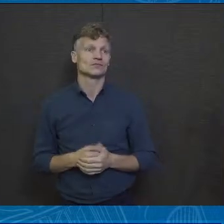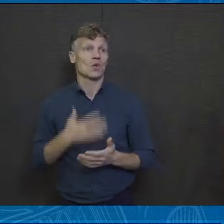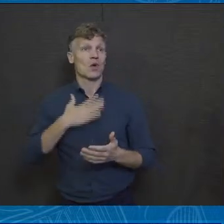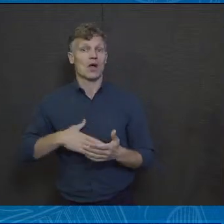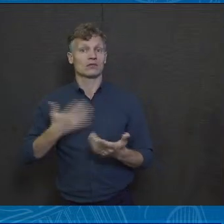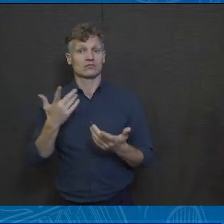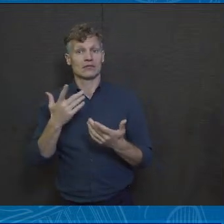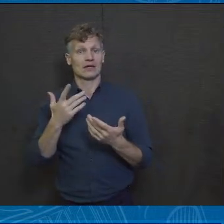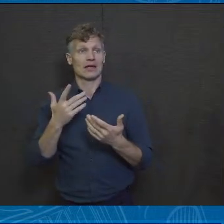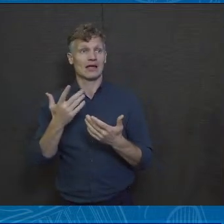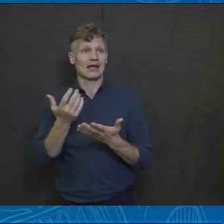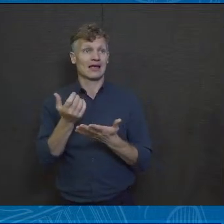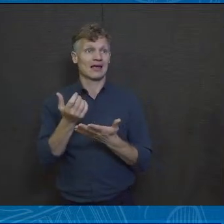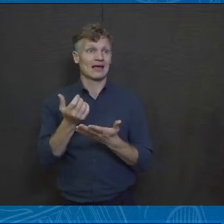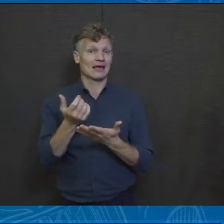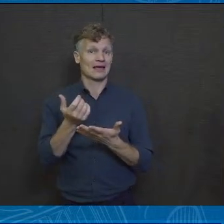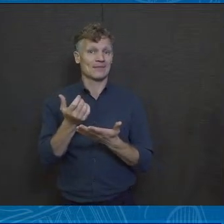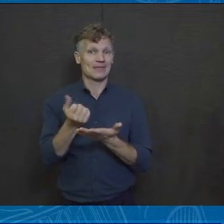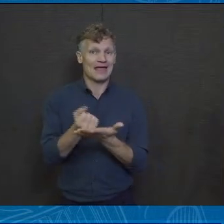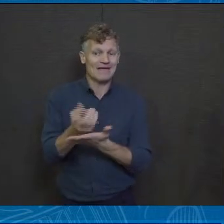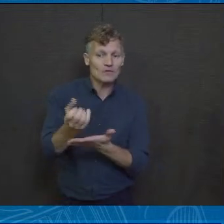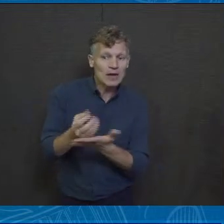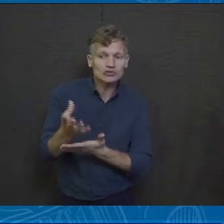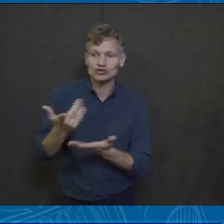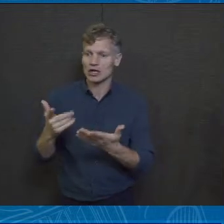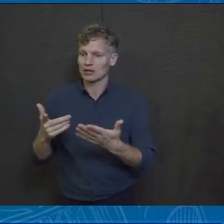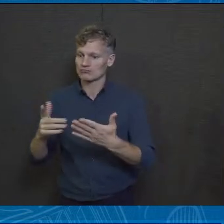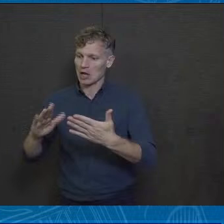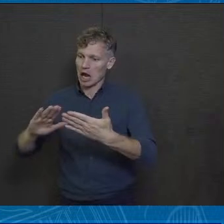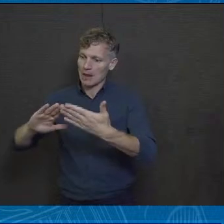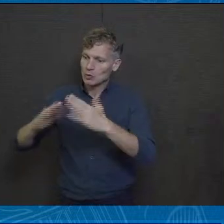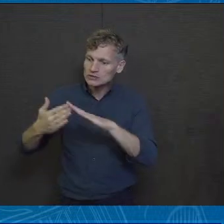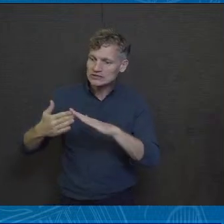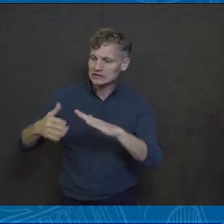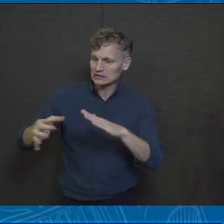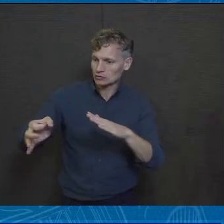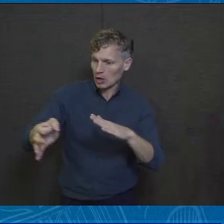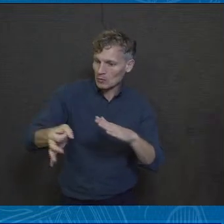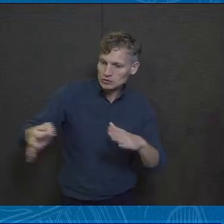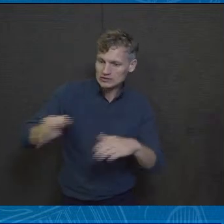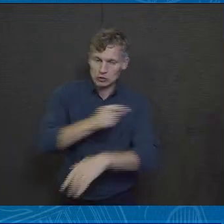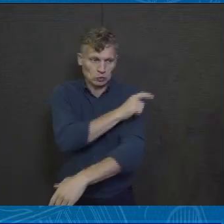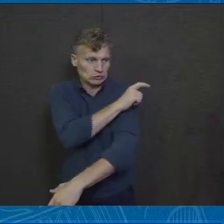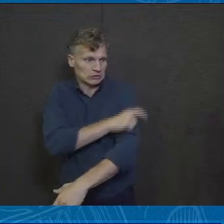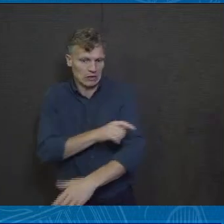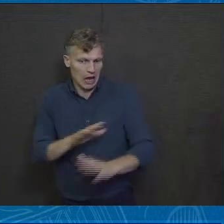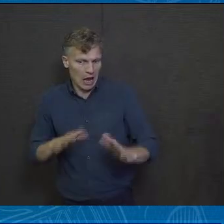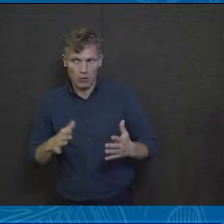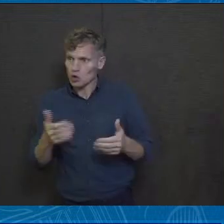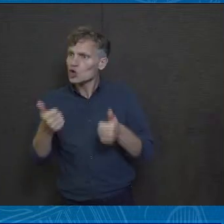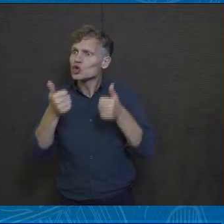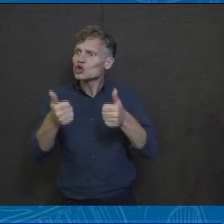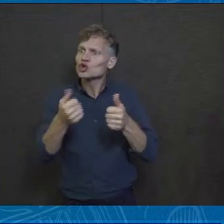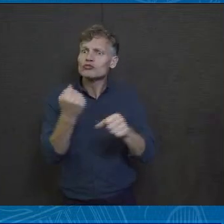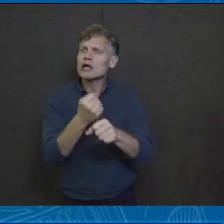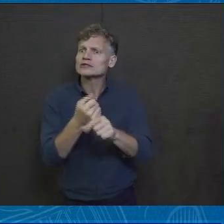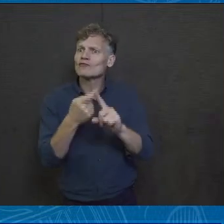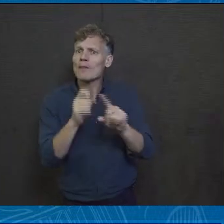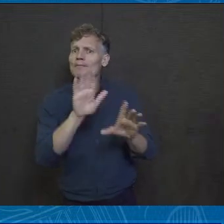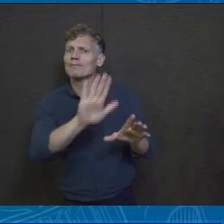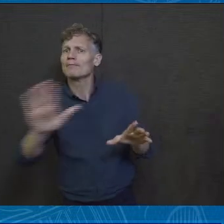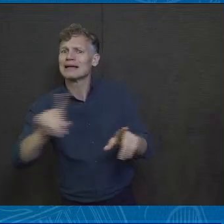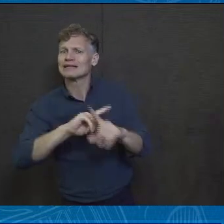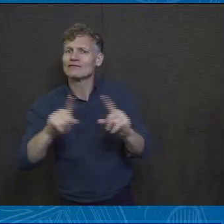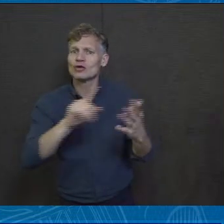and strengthening community resilience? Are there good practices from your respective countries or region where children